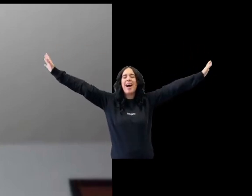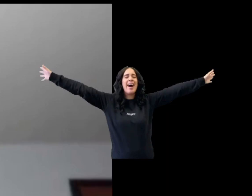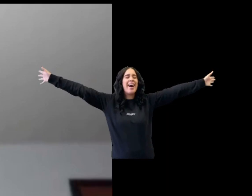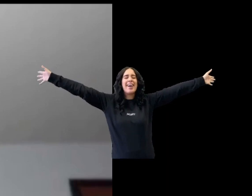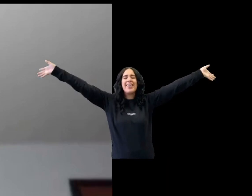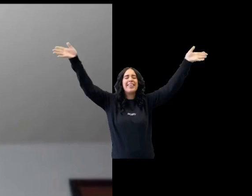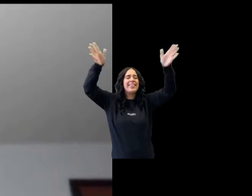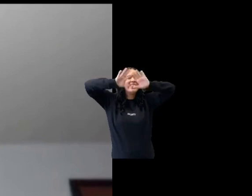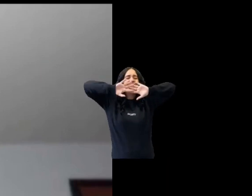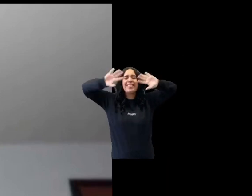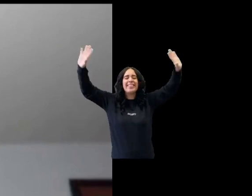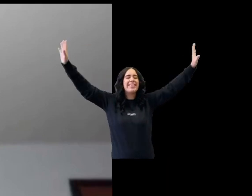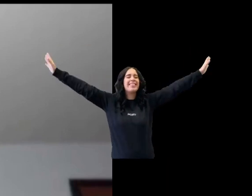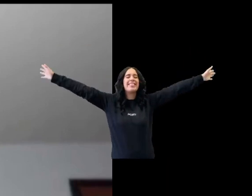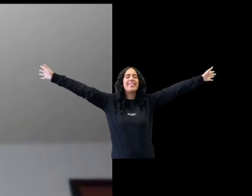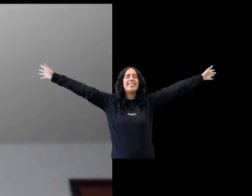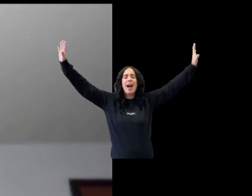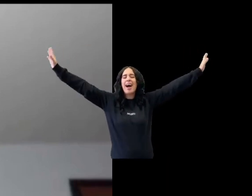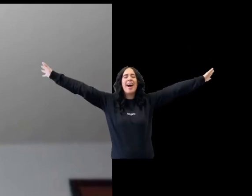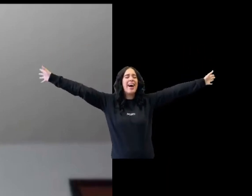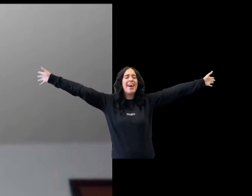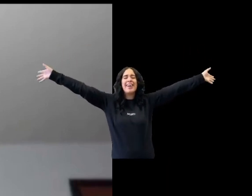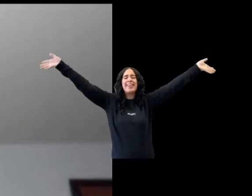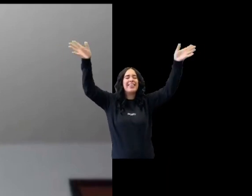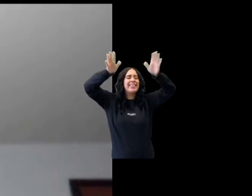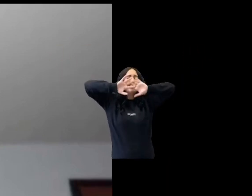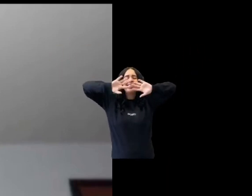over there knocking you upside your head.